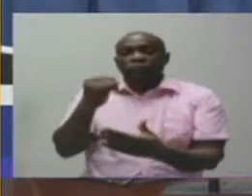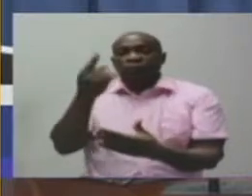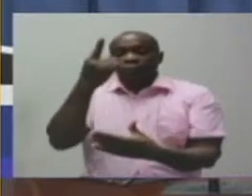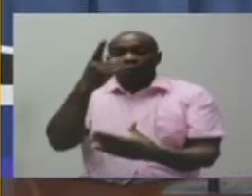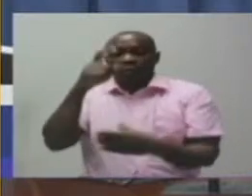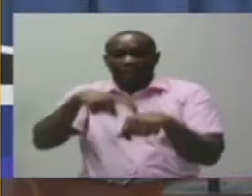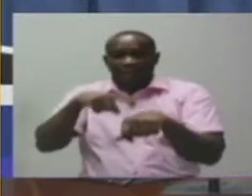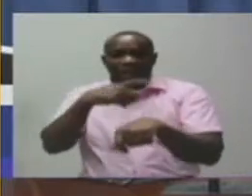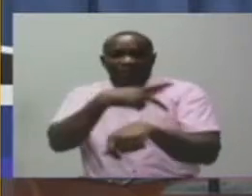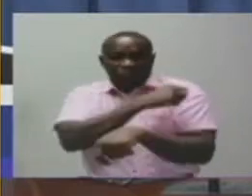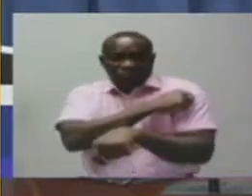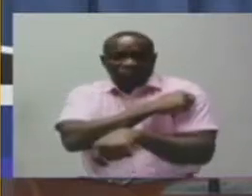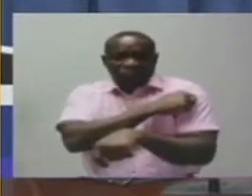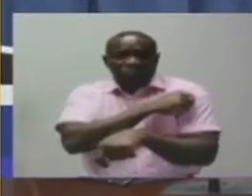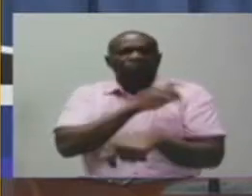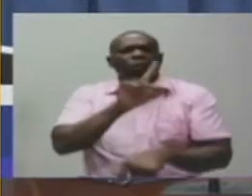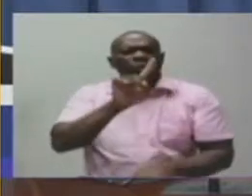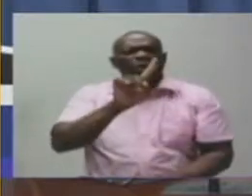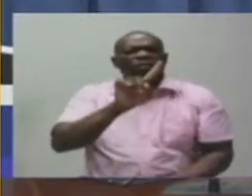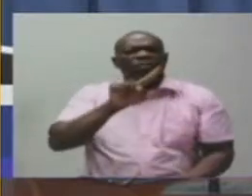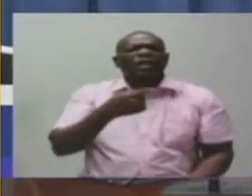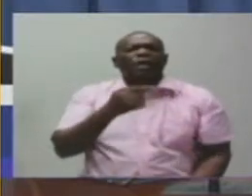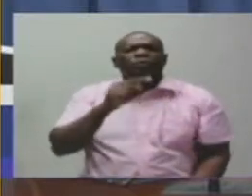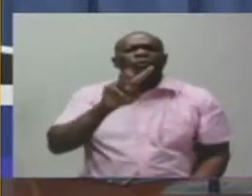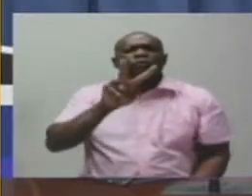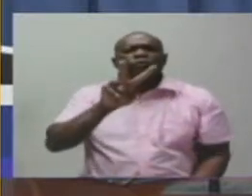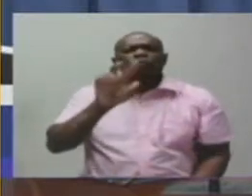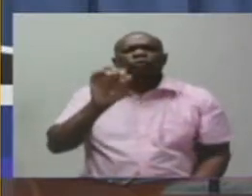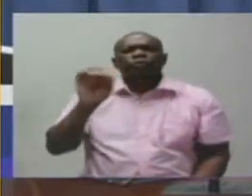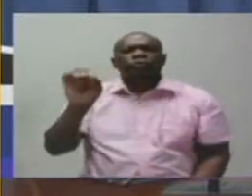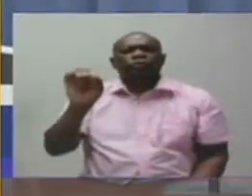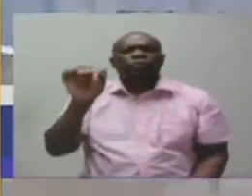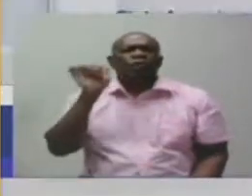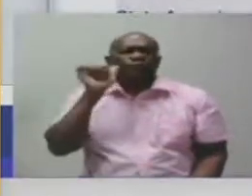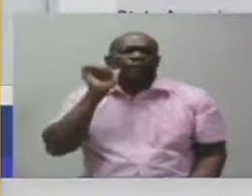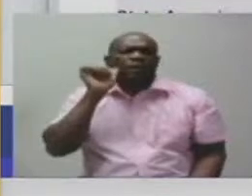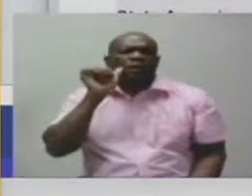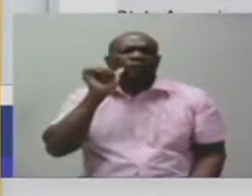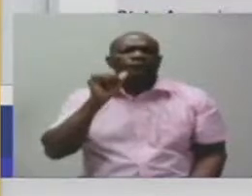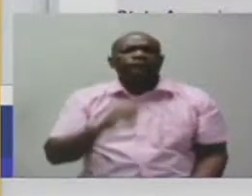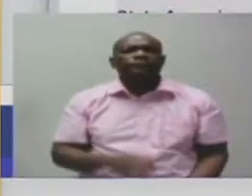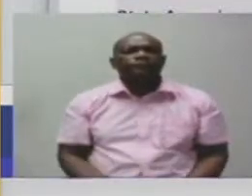day. Our current statistics are